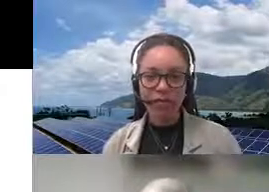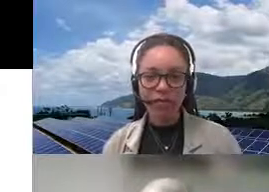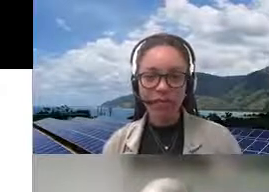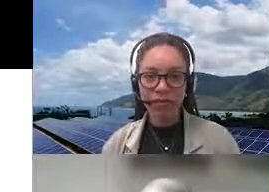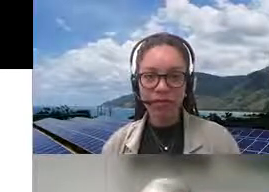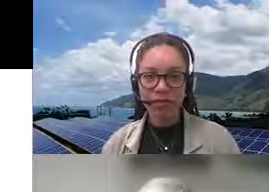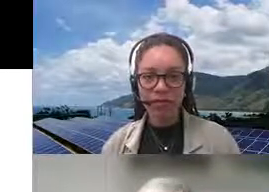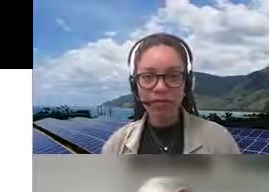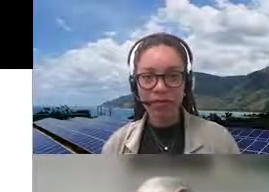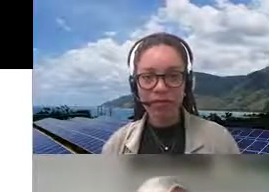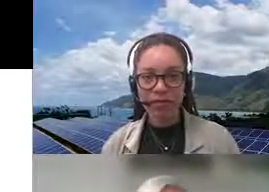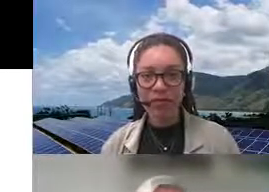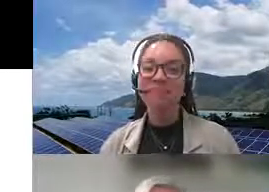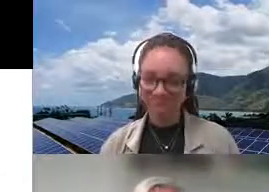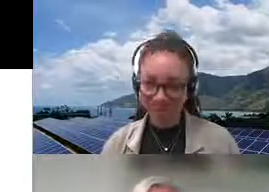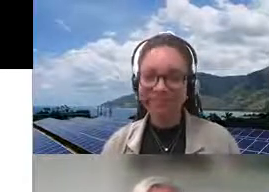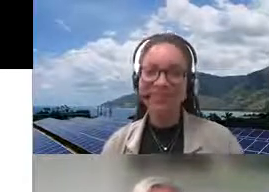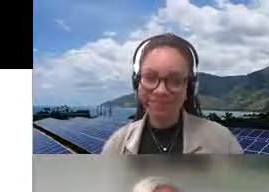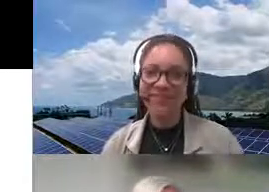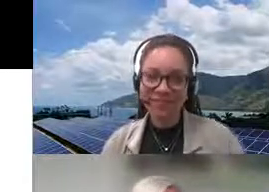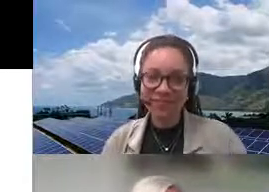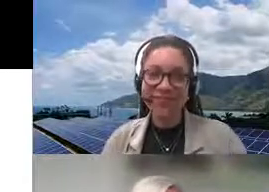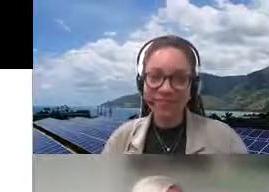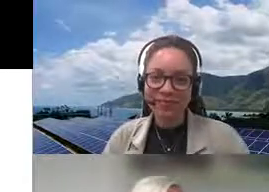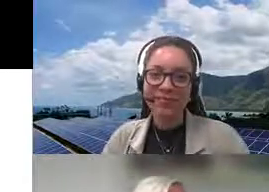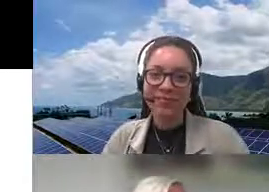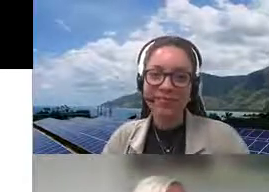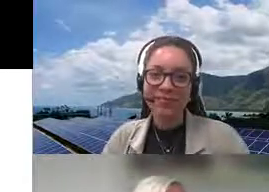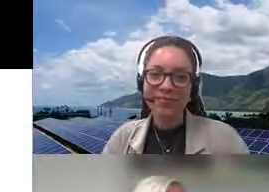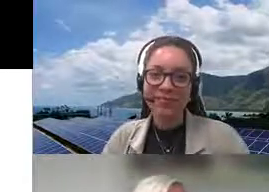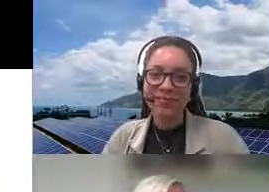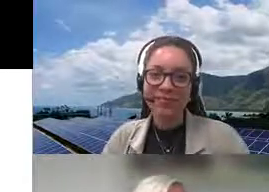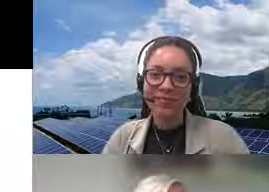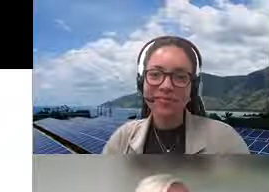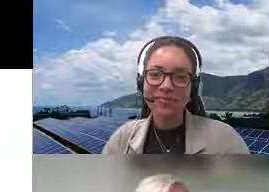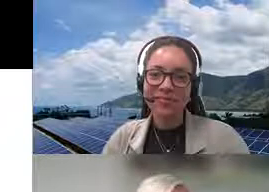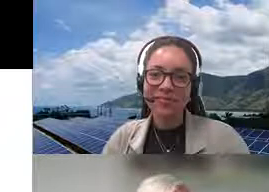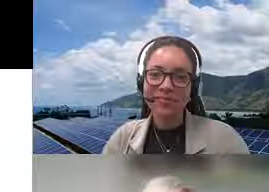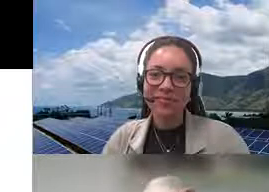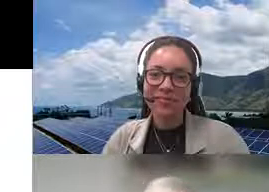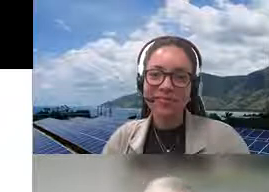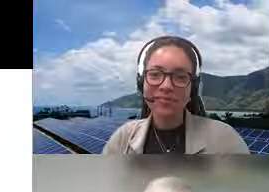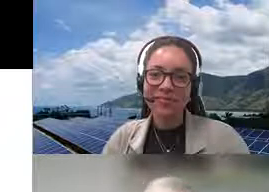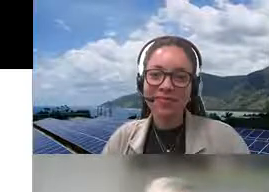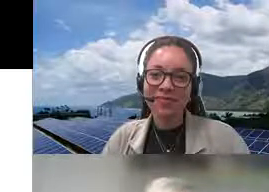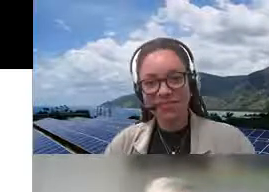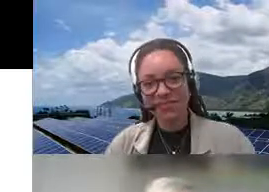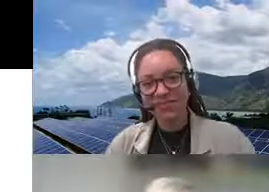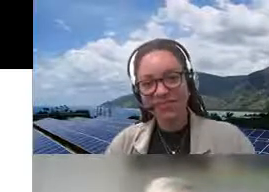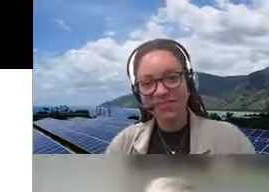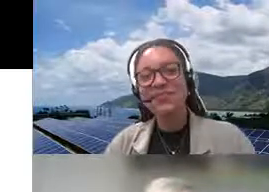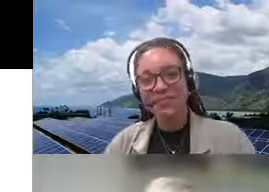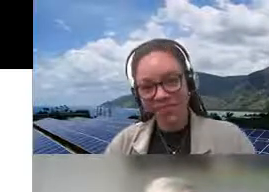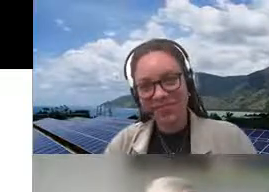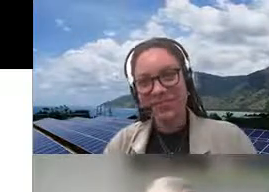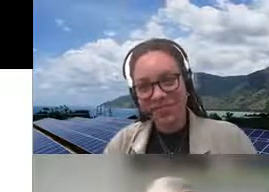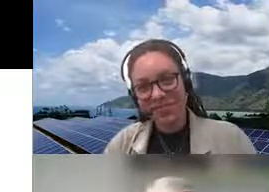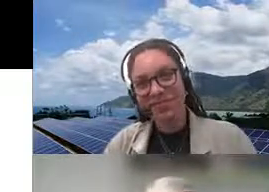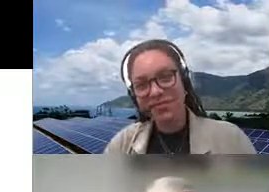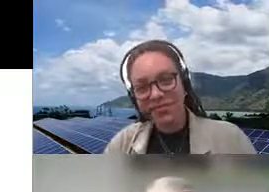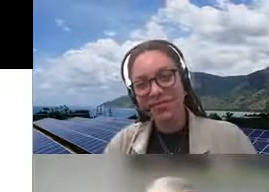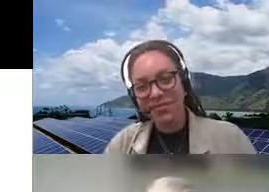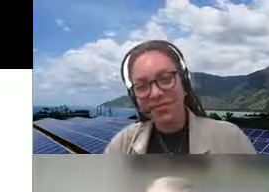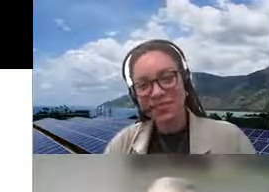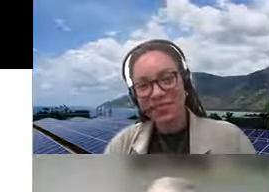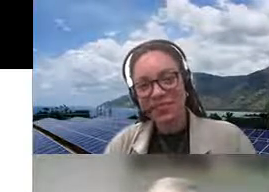course, they're actually how our grid started. And in fact, you know, if you go back to 1860s and, you know, Tamworth still has their steam